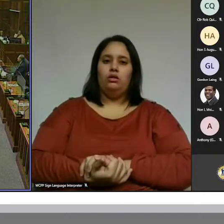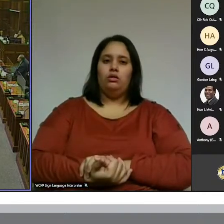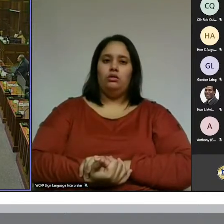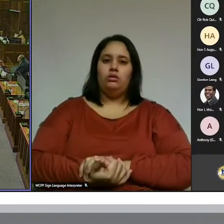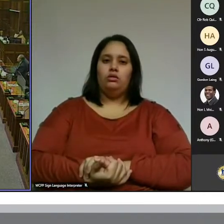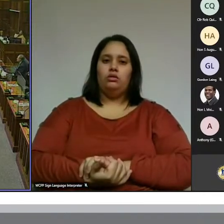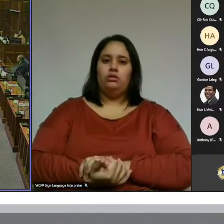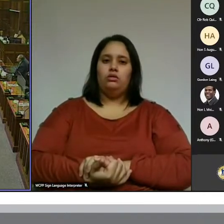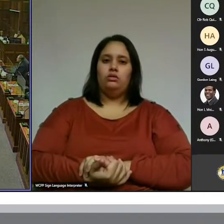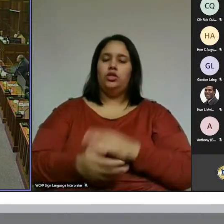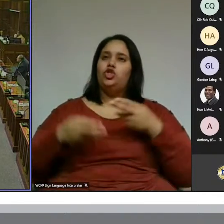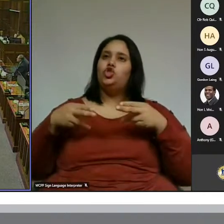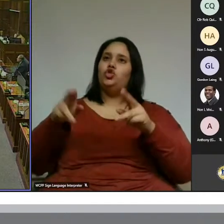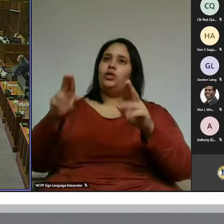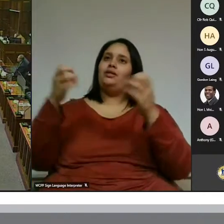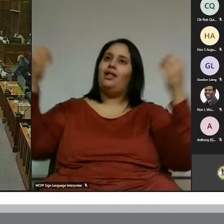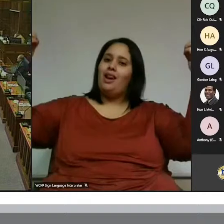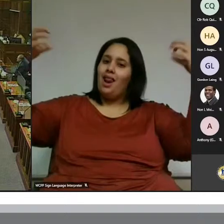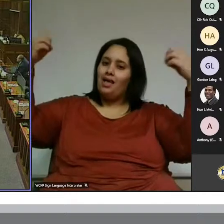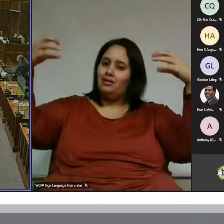list things like street lighting,